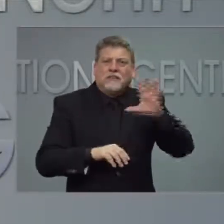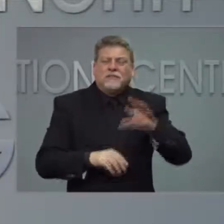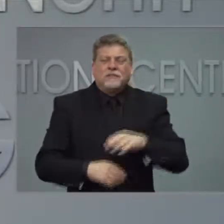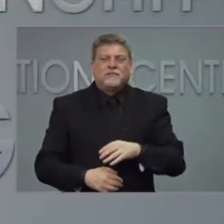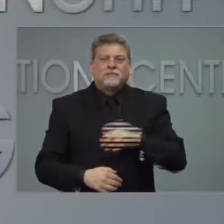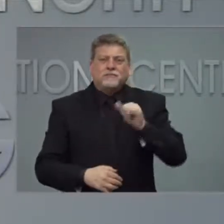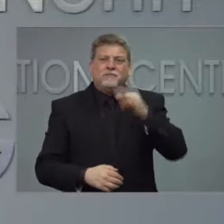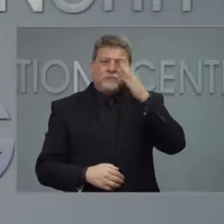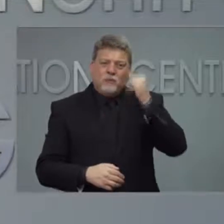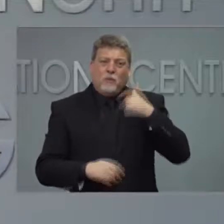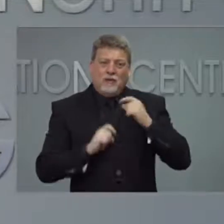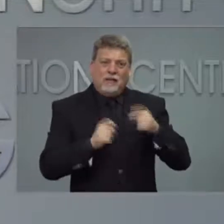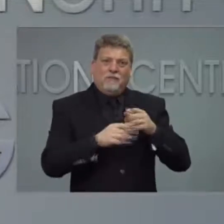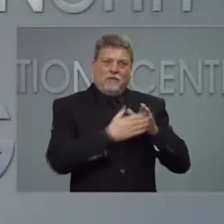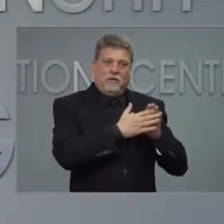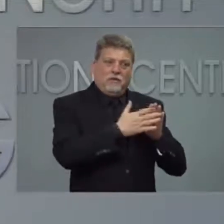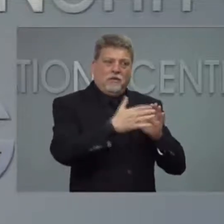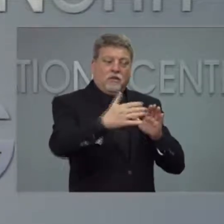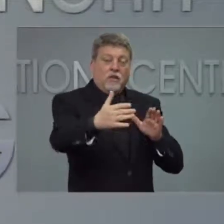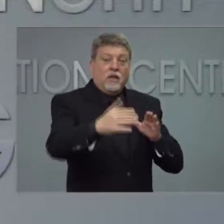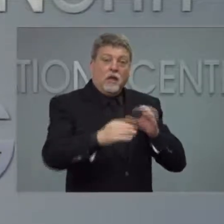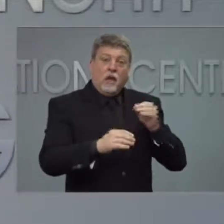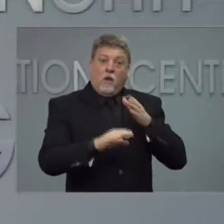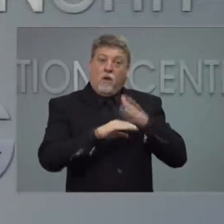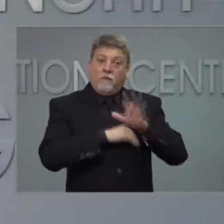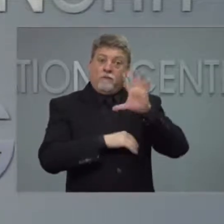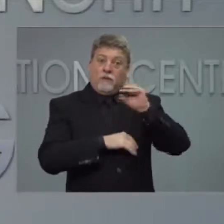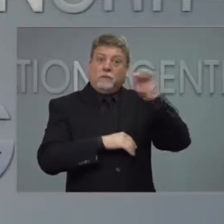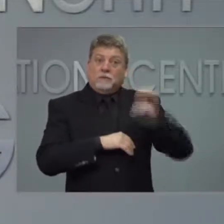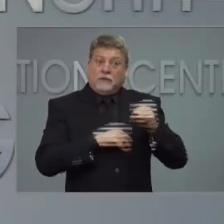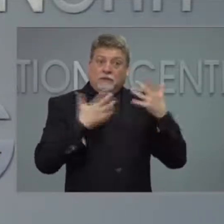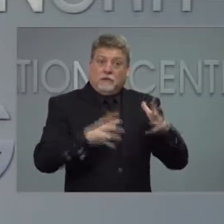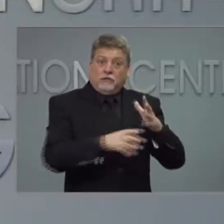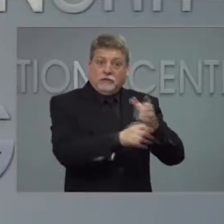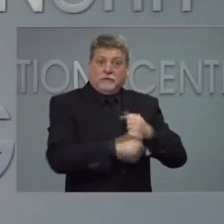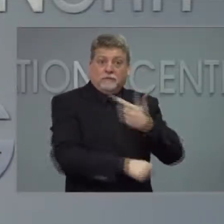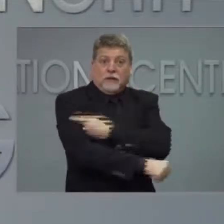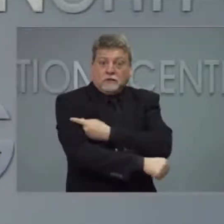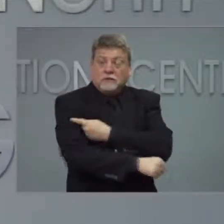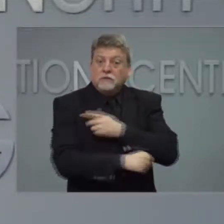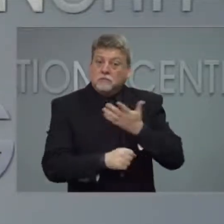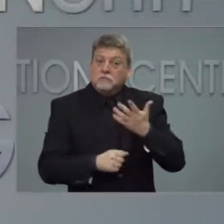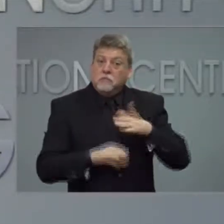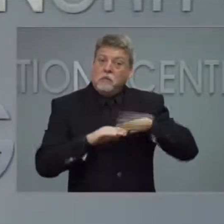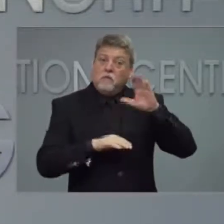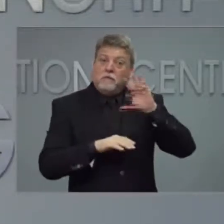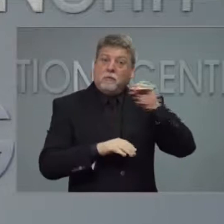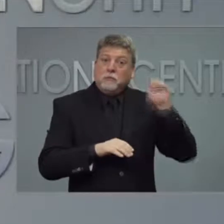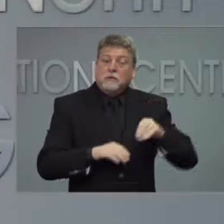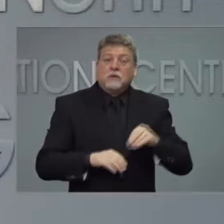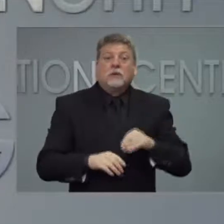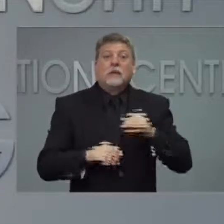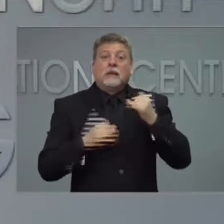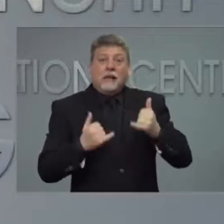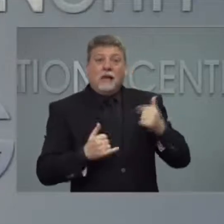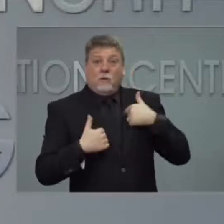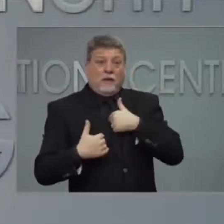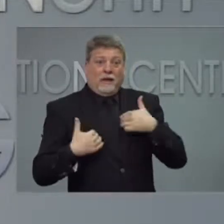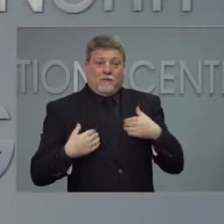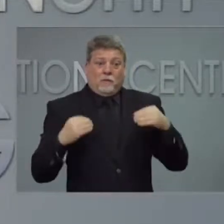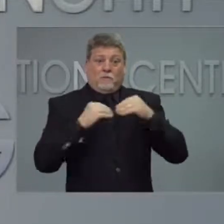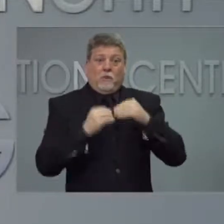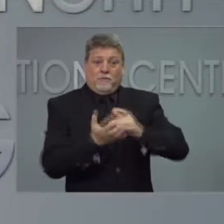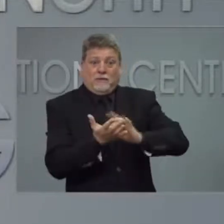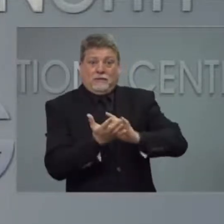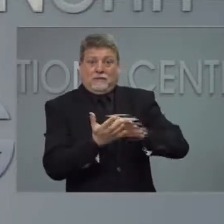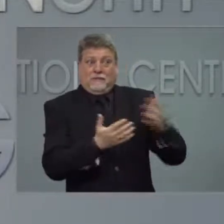we've given all this time and gotten over half of them vaccinated. We also have more vaccine that's coming into the